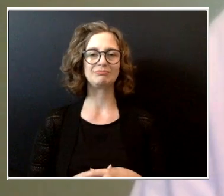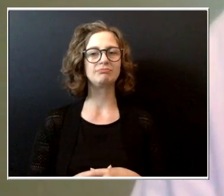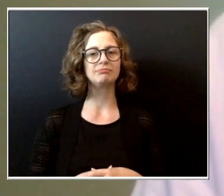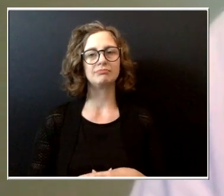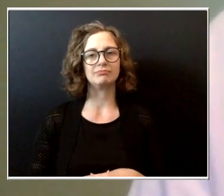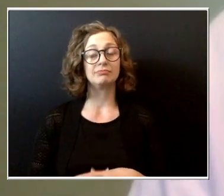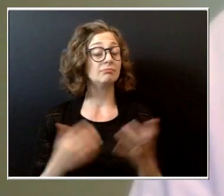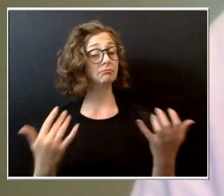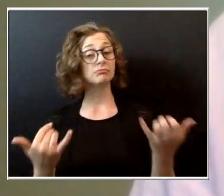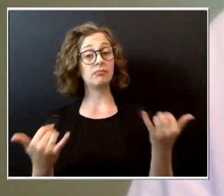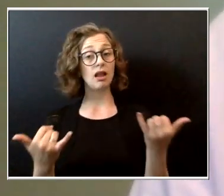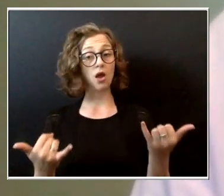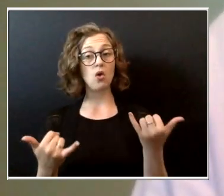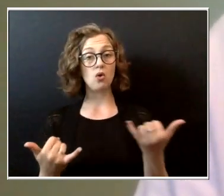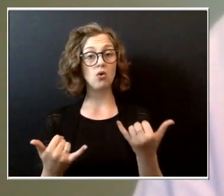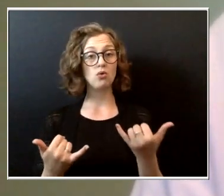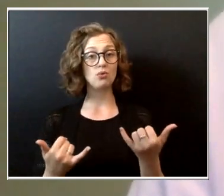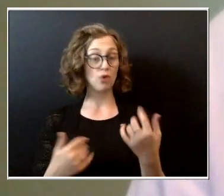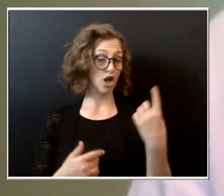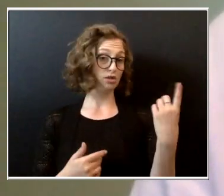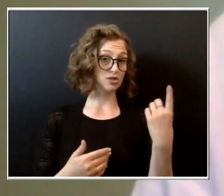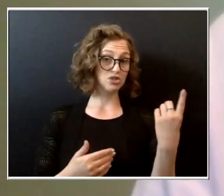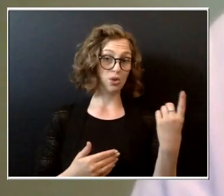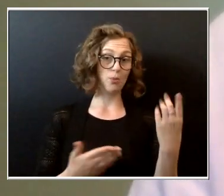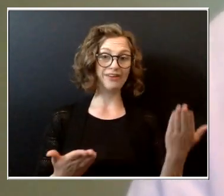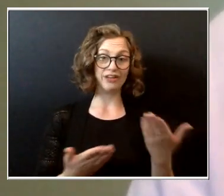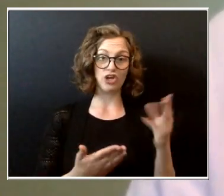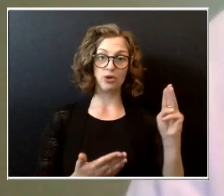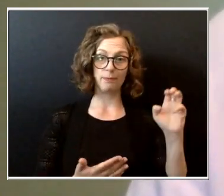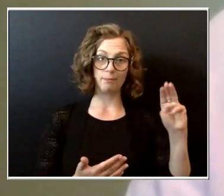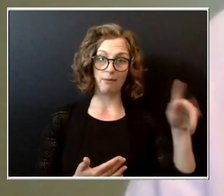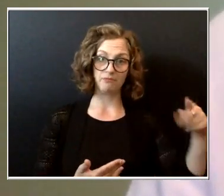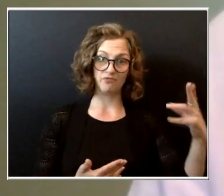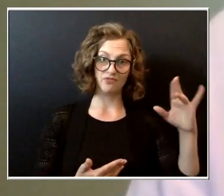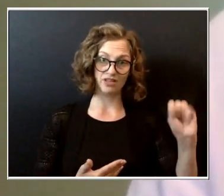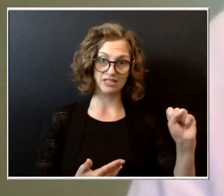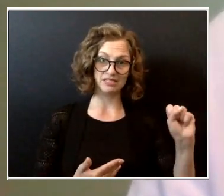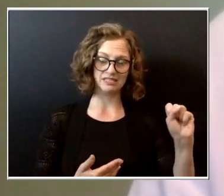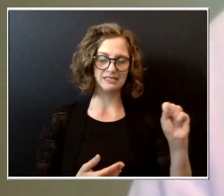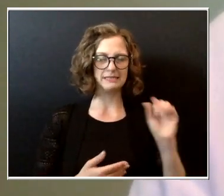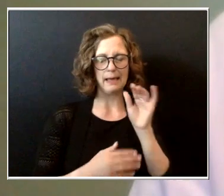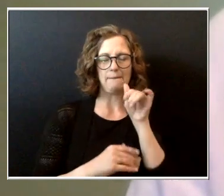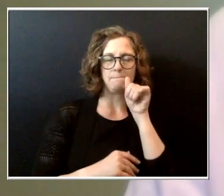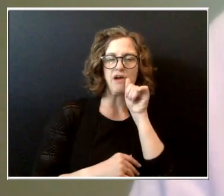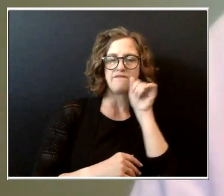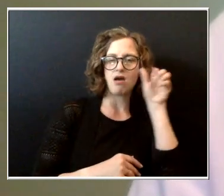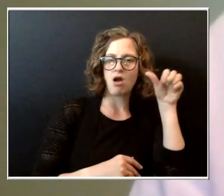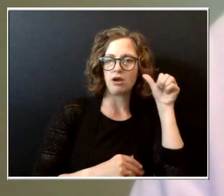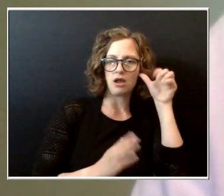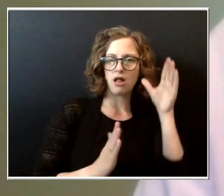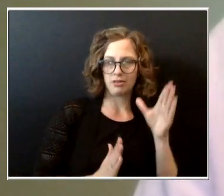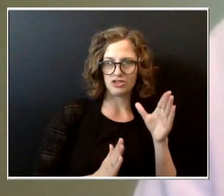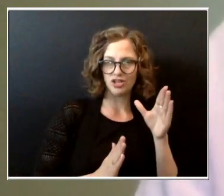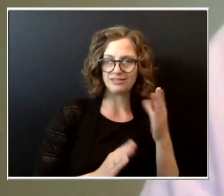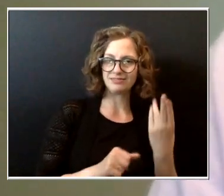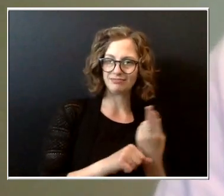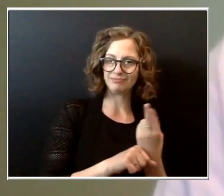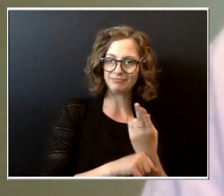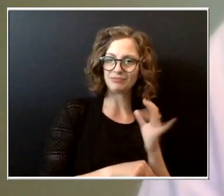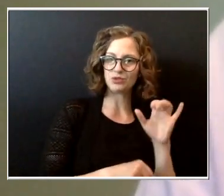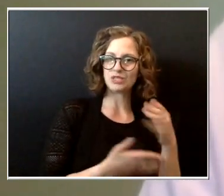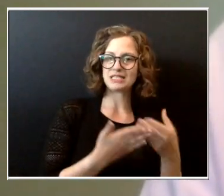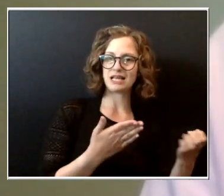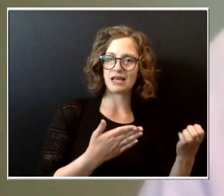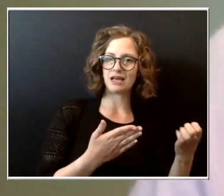now somebody in Memphis is actually, one of the private audiologists is doing this, but this was, some